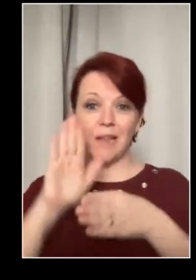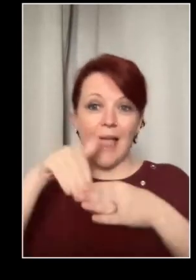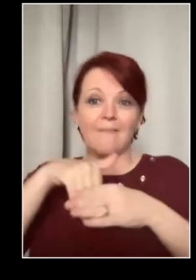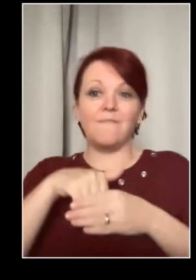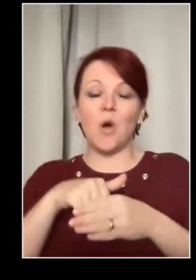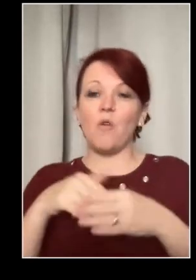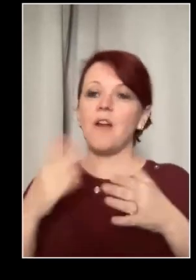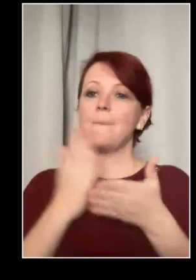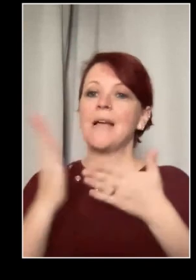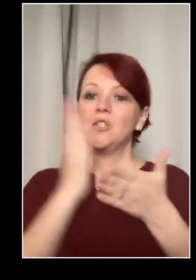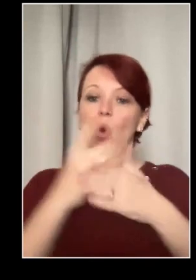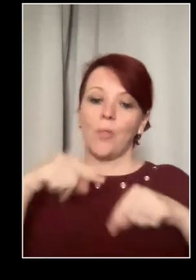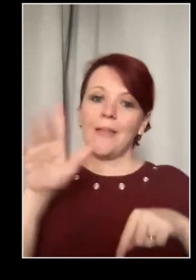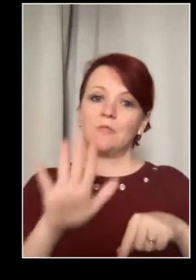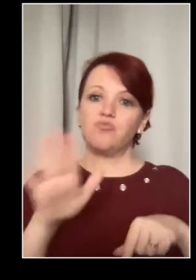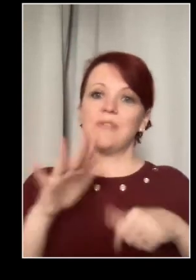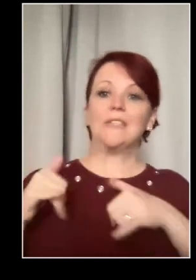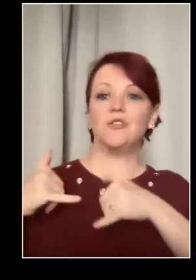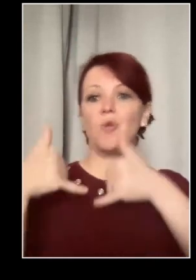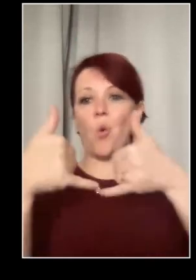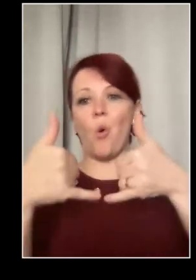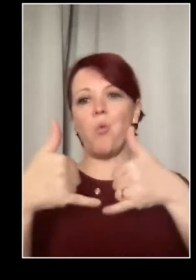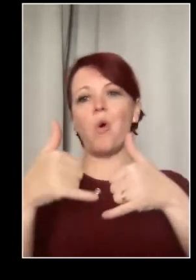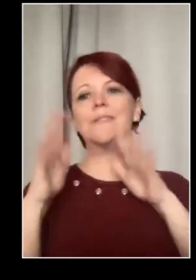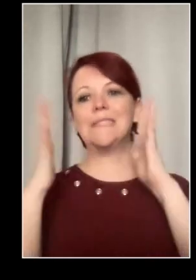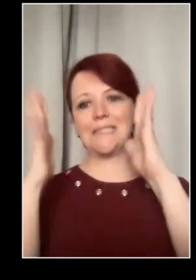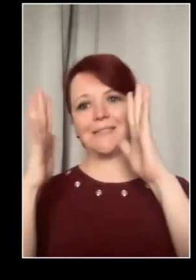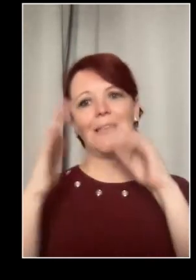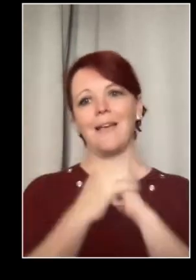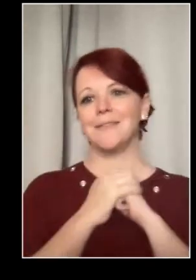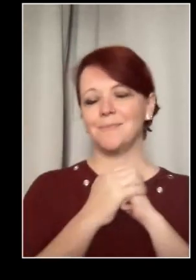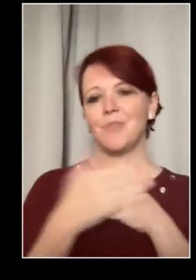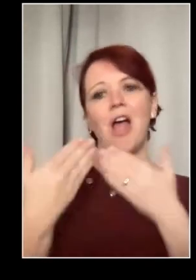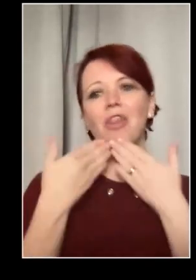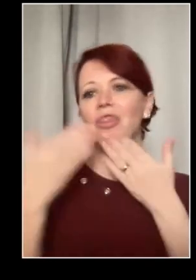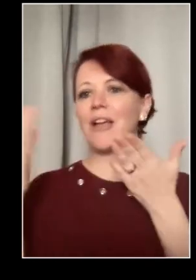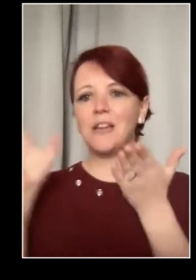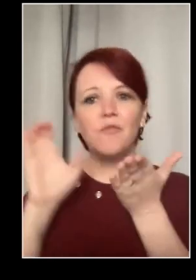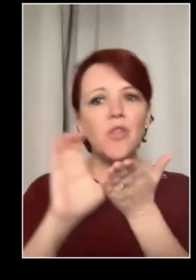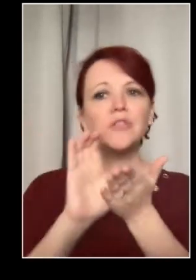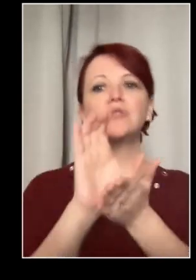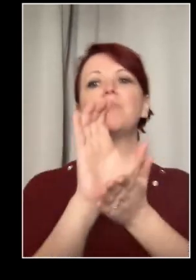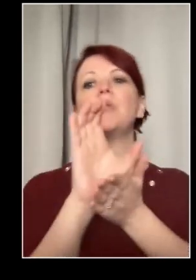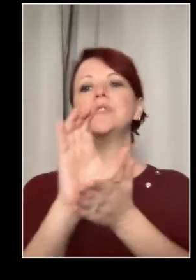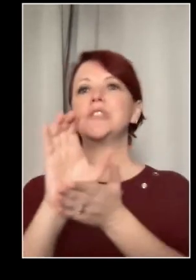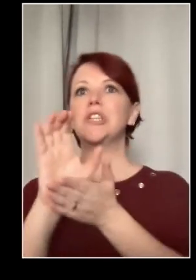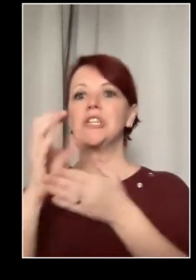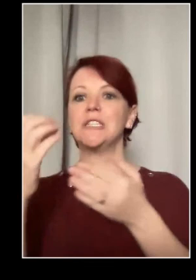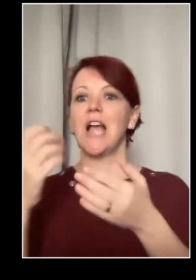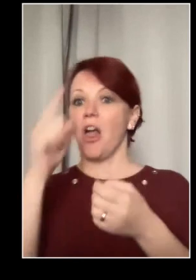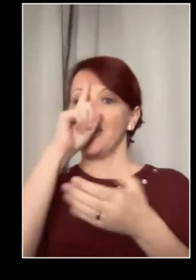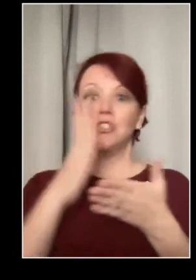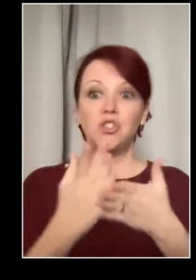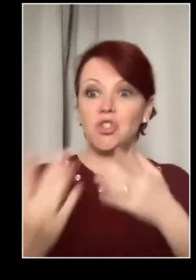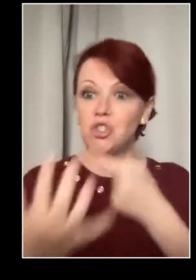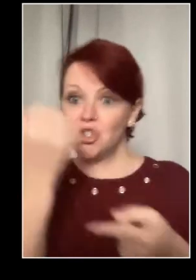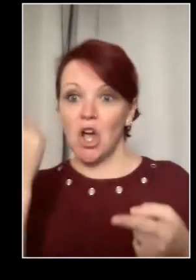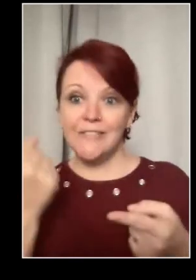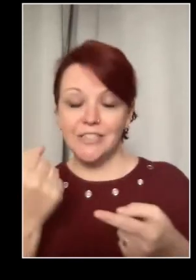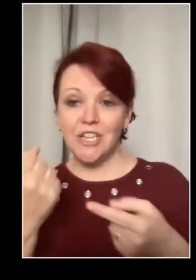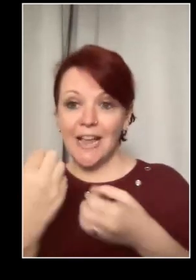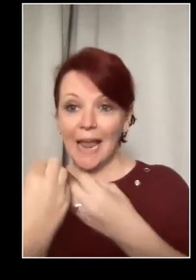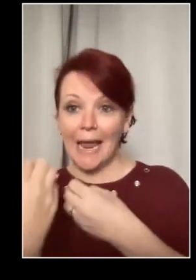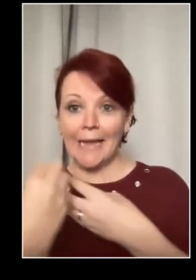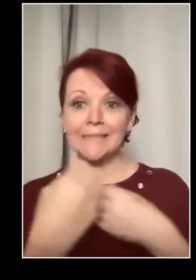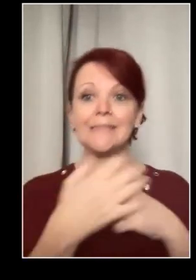regional ceremonies such a huge success. Thanks also to the chairs and all of the members for continuing to bang that drum for apprenticeships